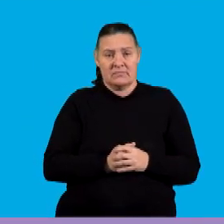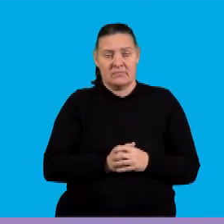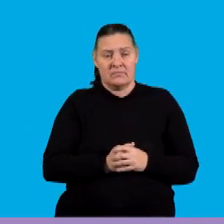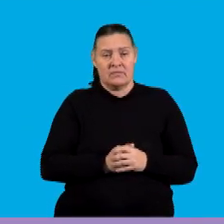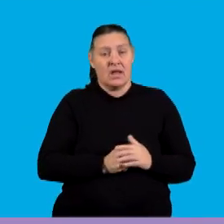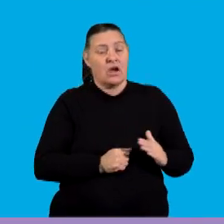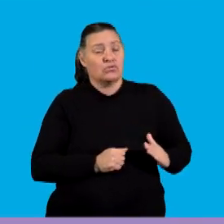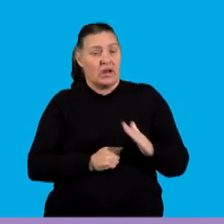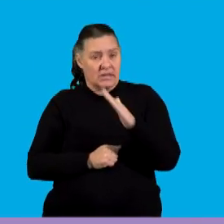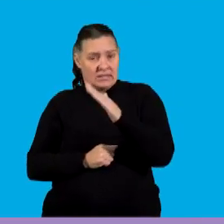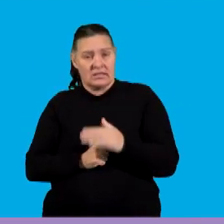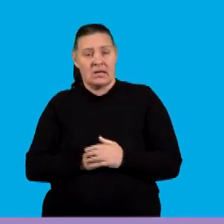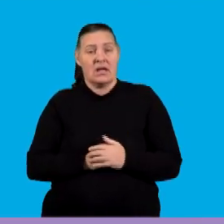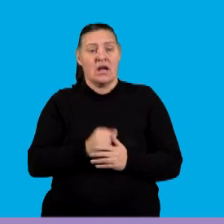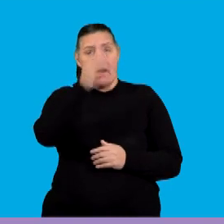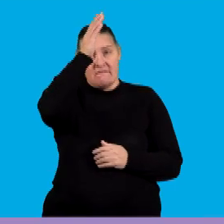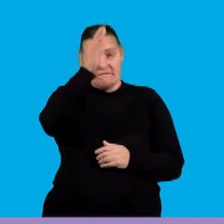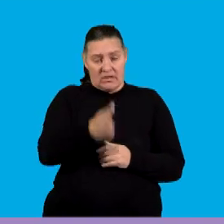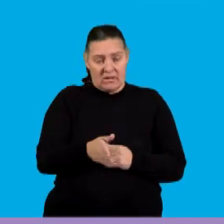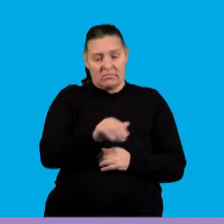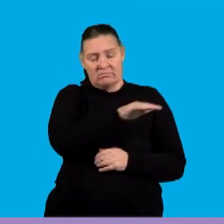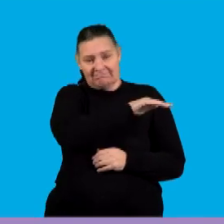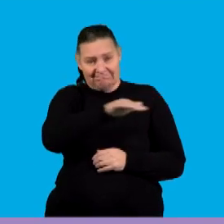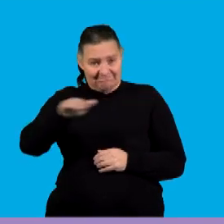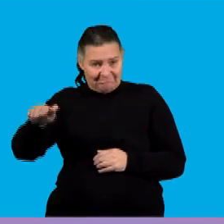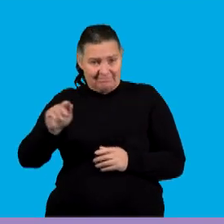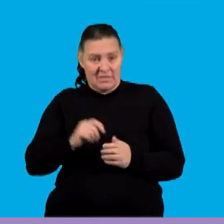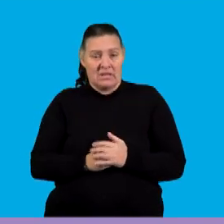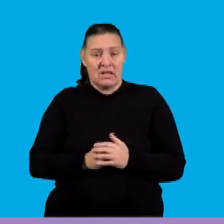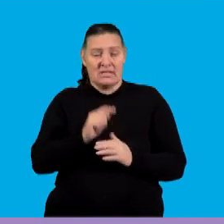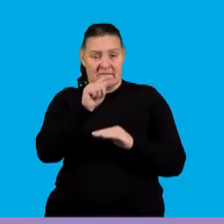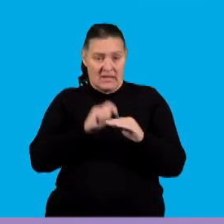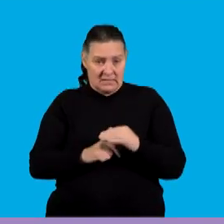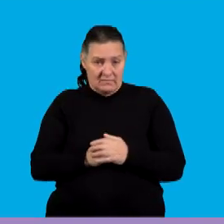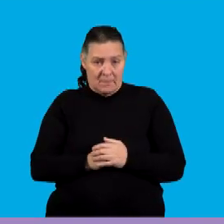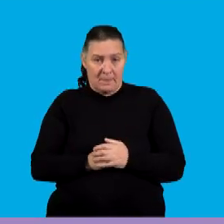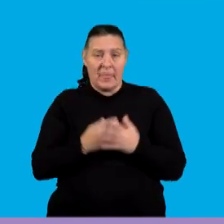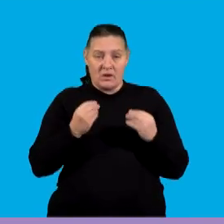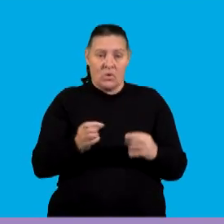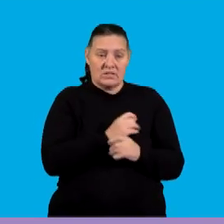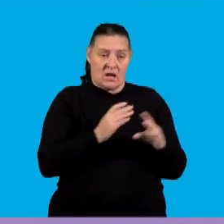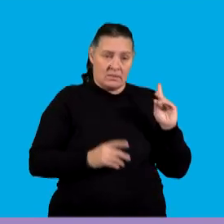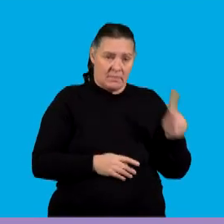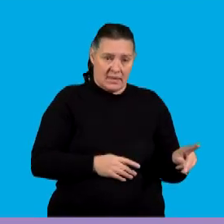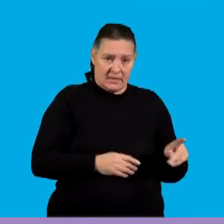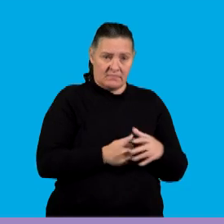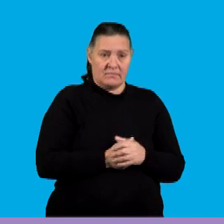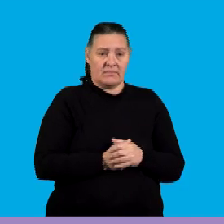So the gradient is the vertical change divided by the horizontal change. So this time let's start with point P.